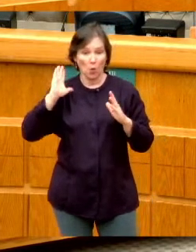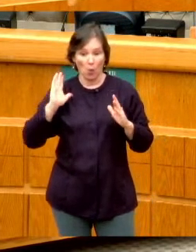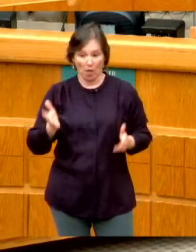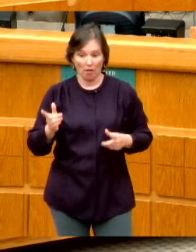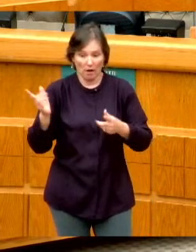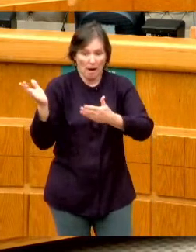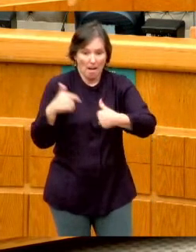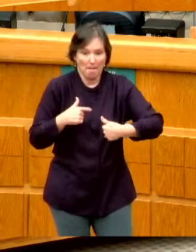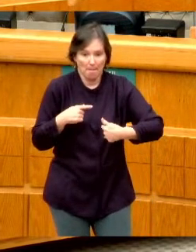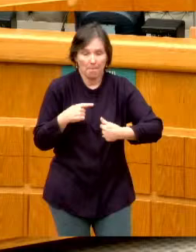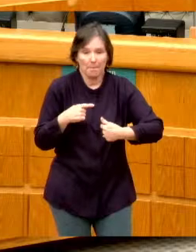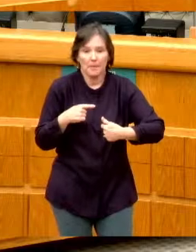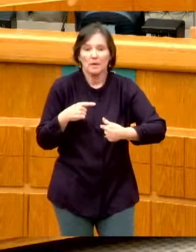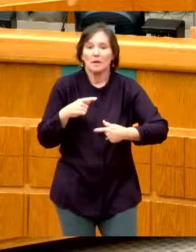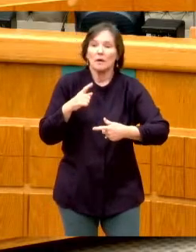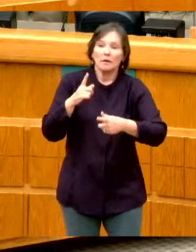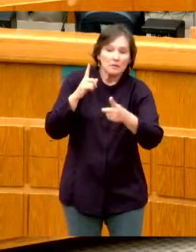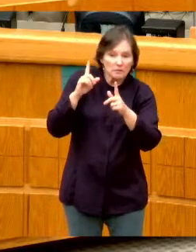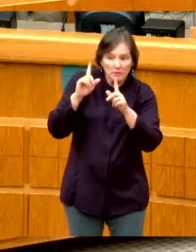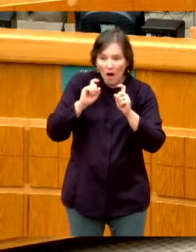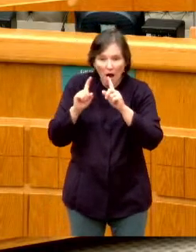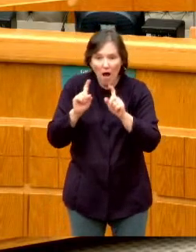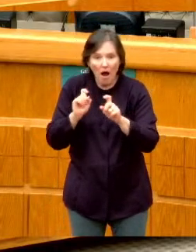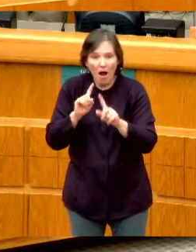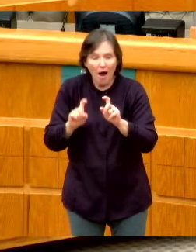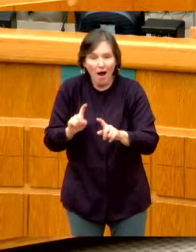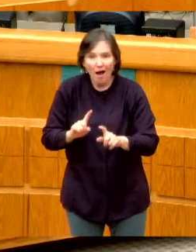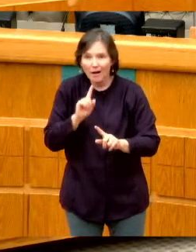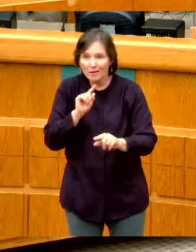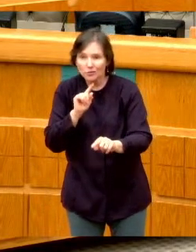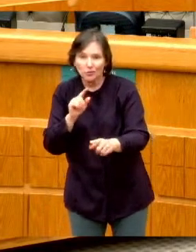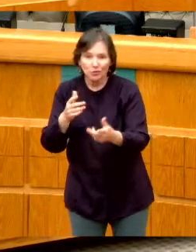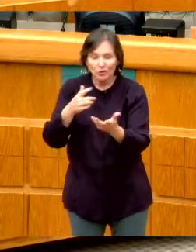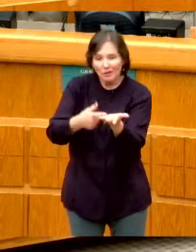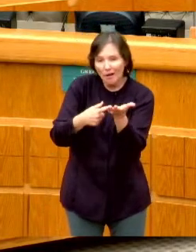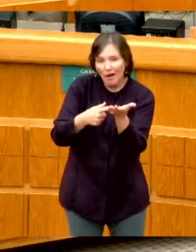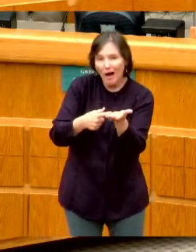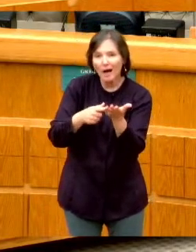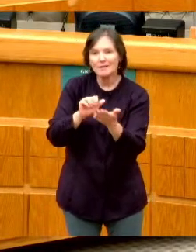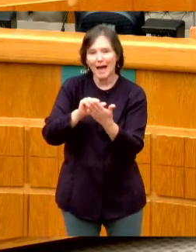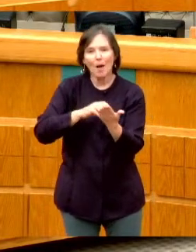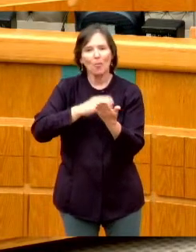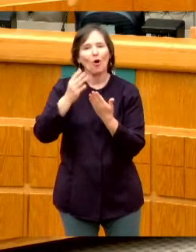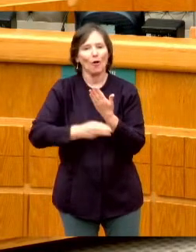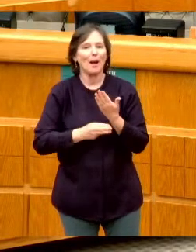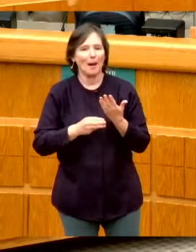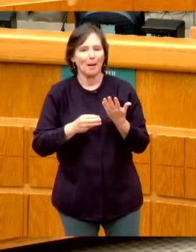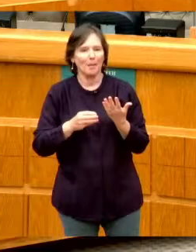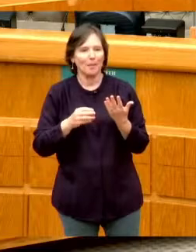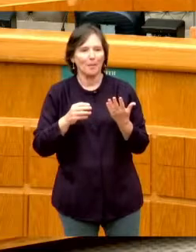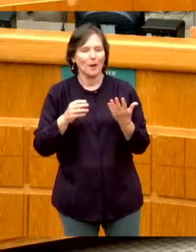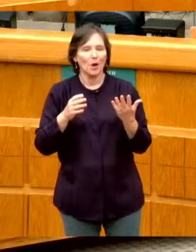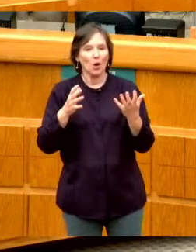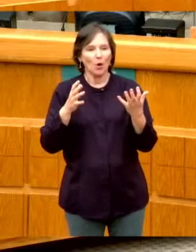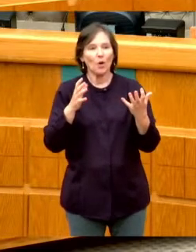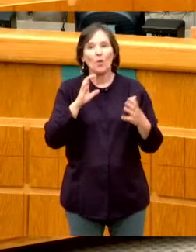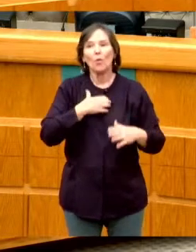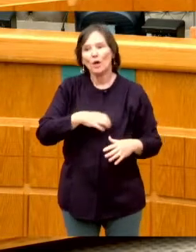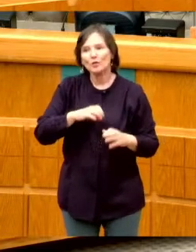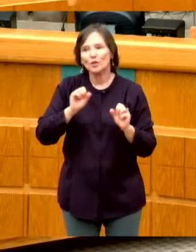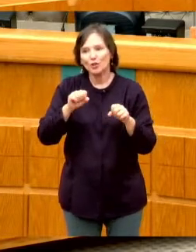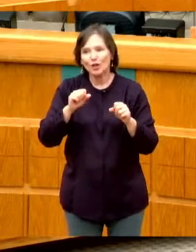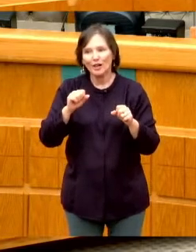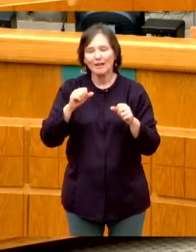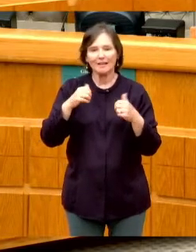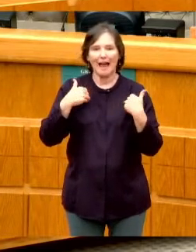has been so successful. Although we wish that it could go faster, and we wish that we could double, the manpower and the vaccine power behind